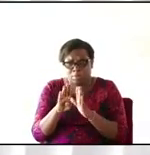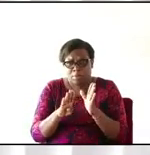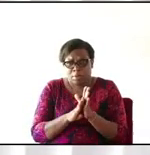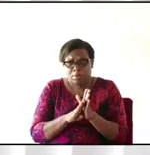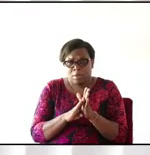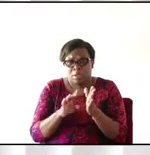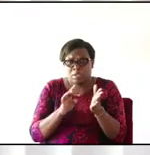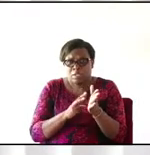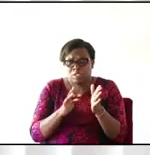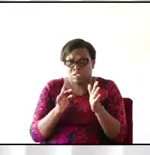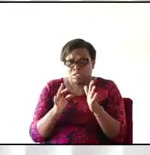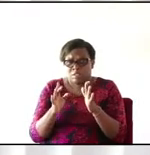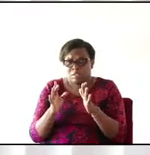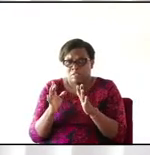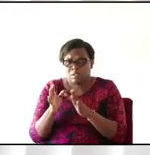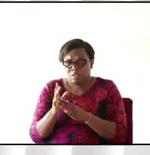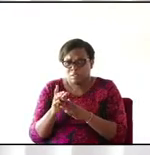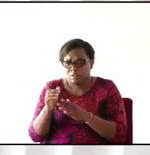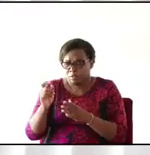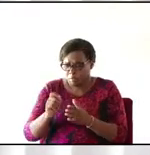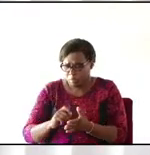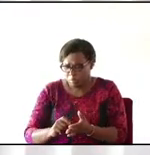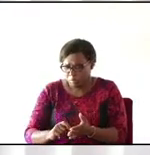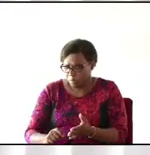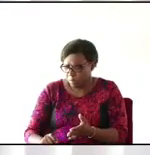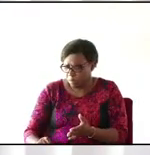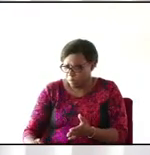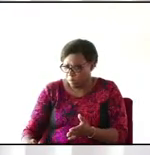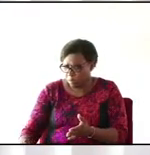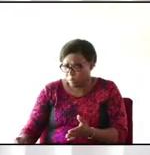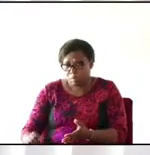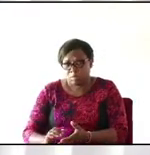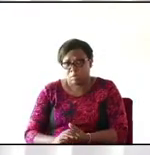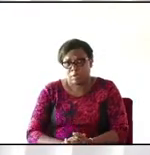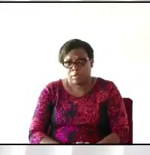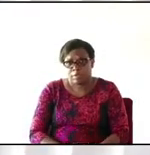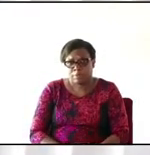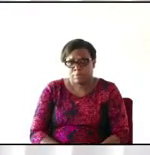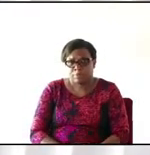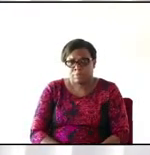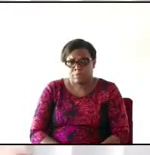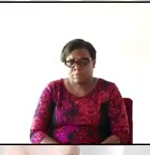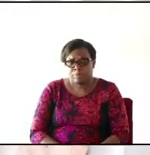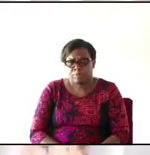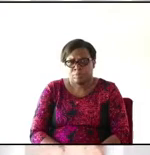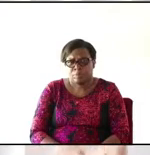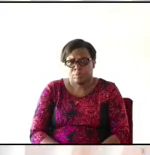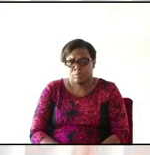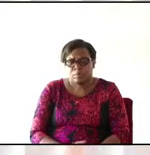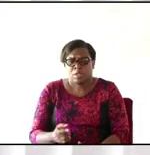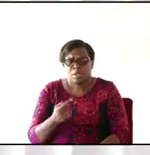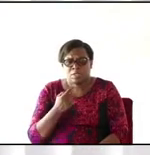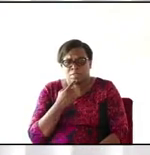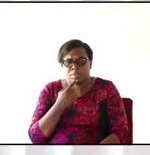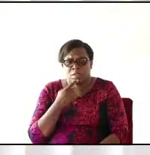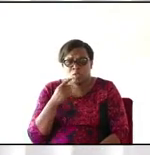stooped down and began to write. And when he said, "He that is without